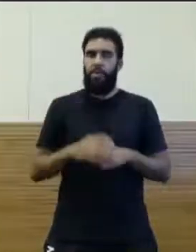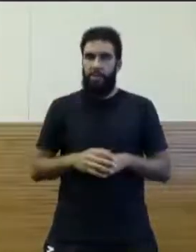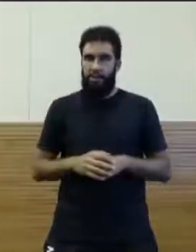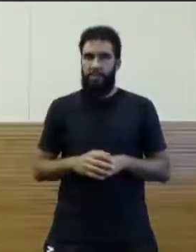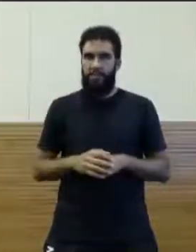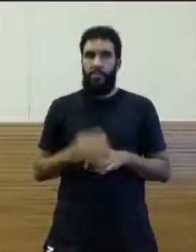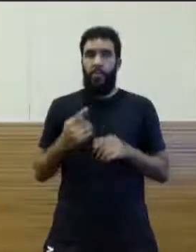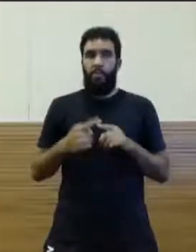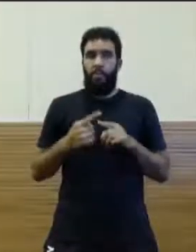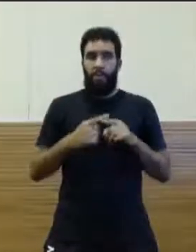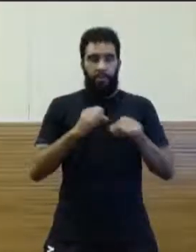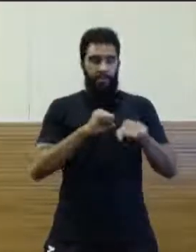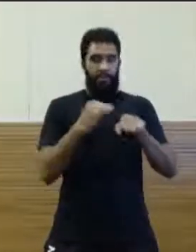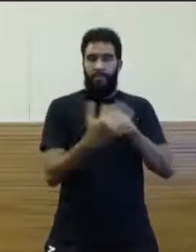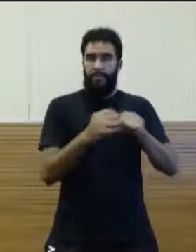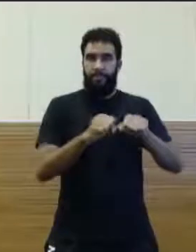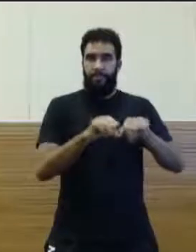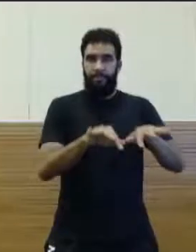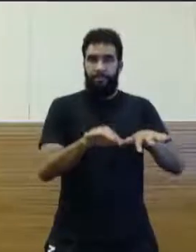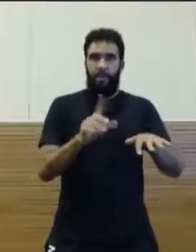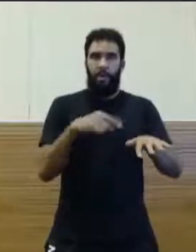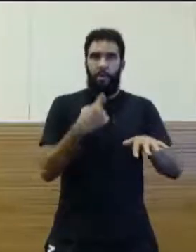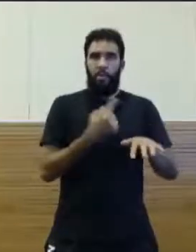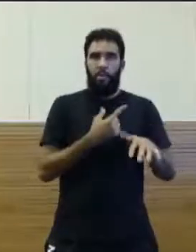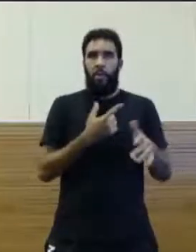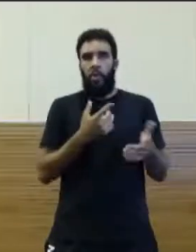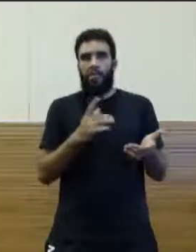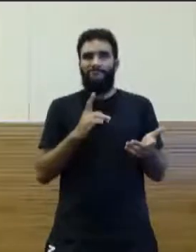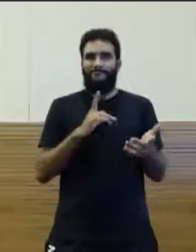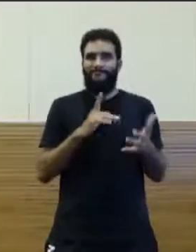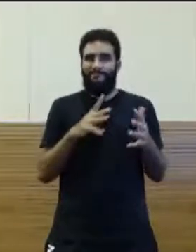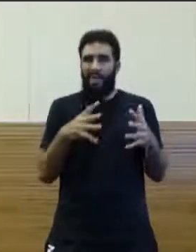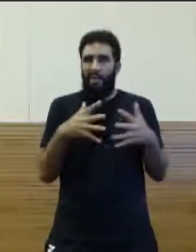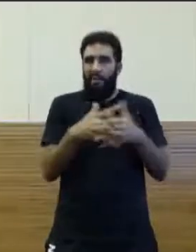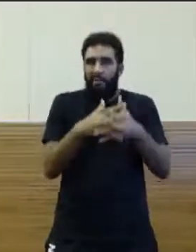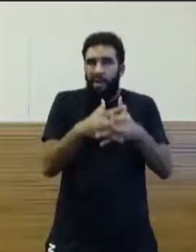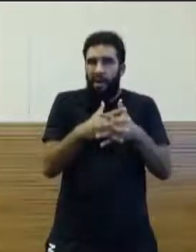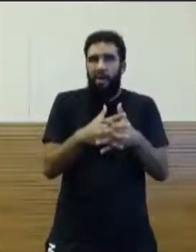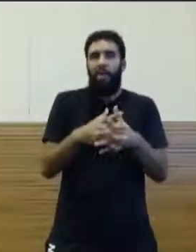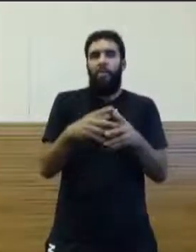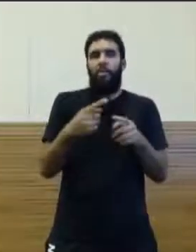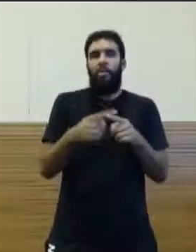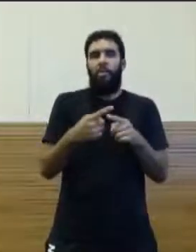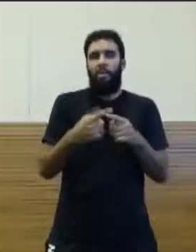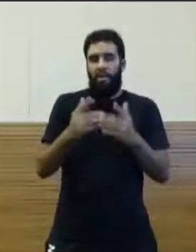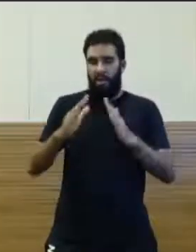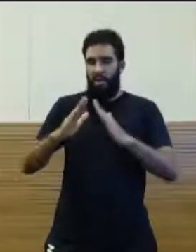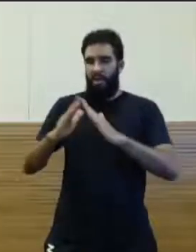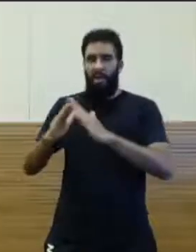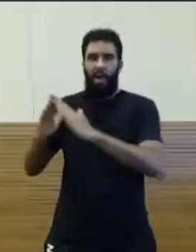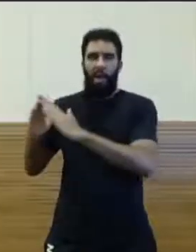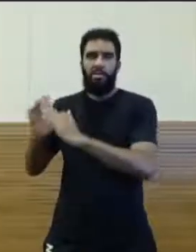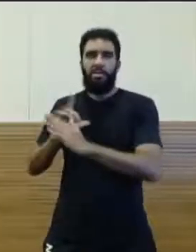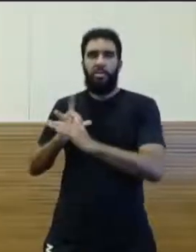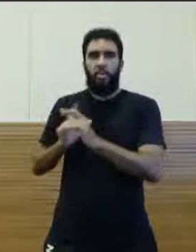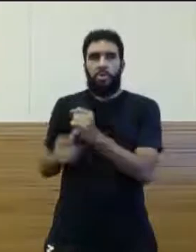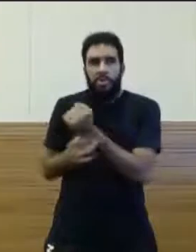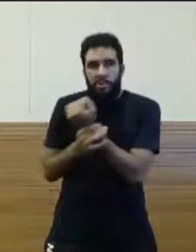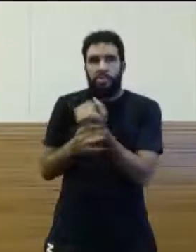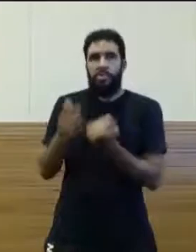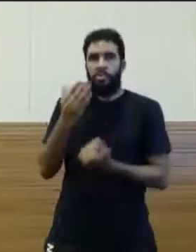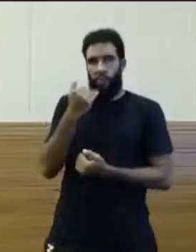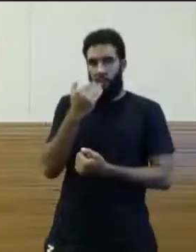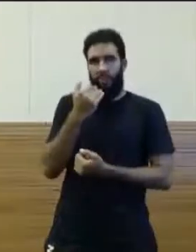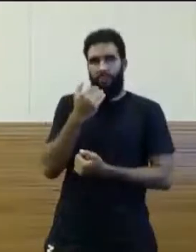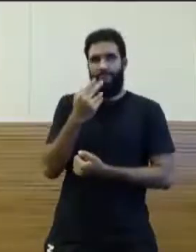point with the situation of the pandemic that we might have a more complex situation in the number of